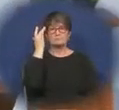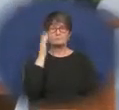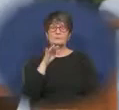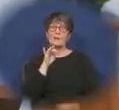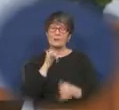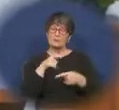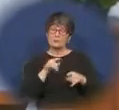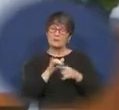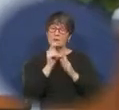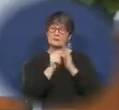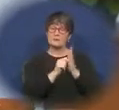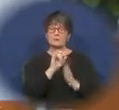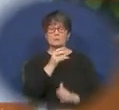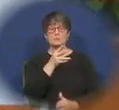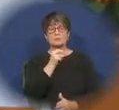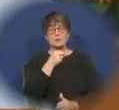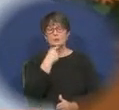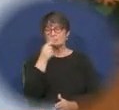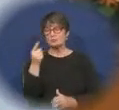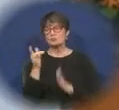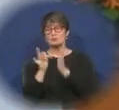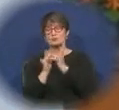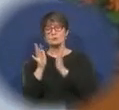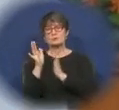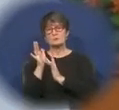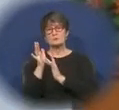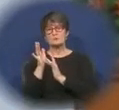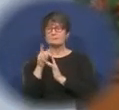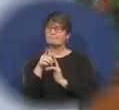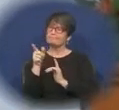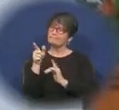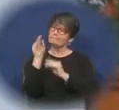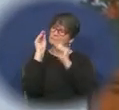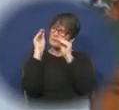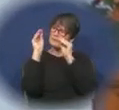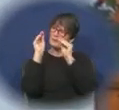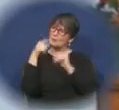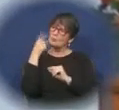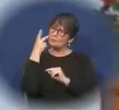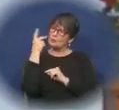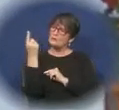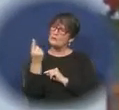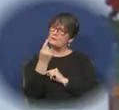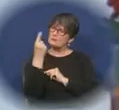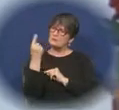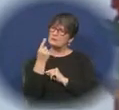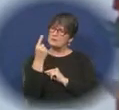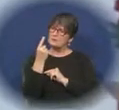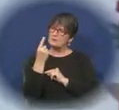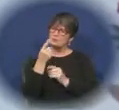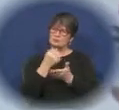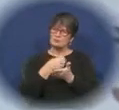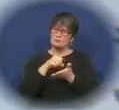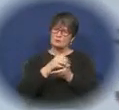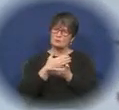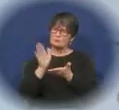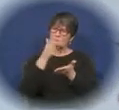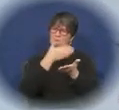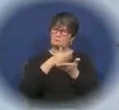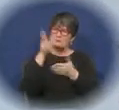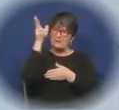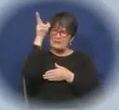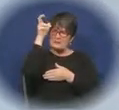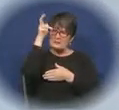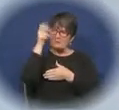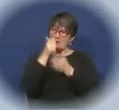At that time, John said to Jesus, "Teacher, we saw someone driving out demons in your name,